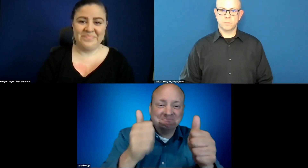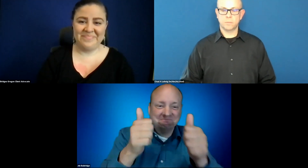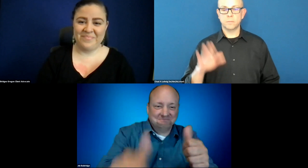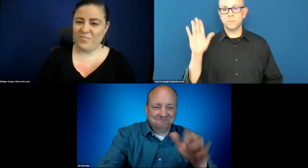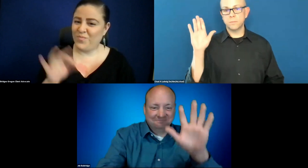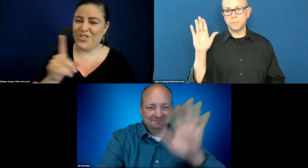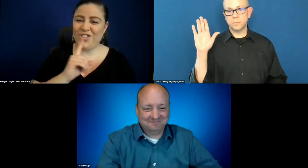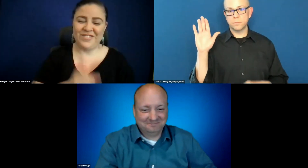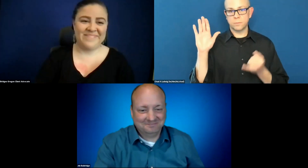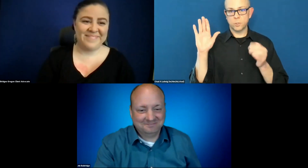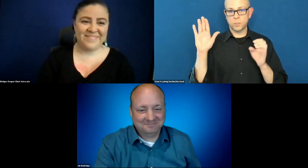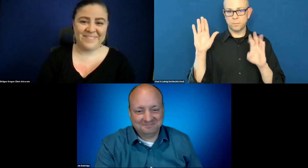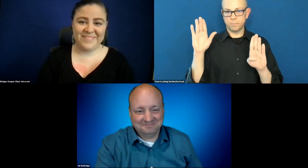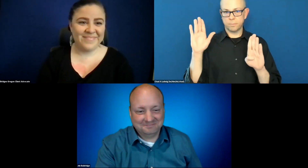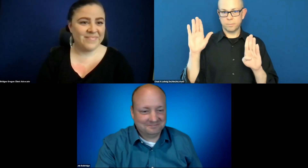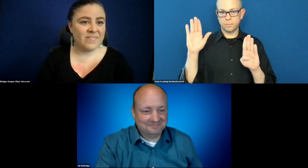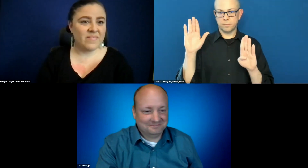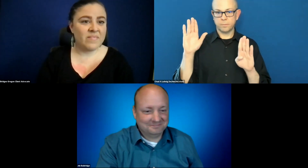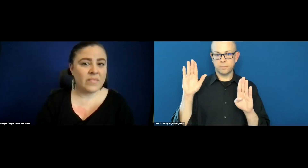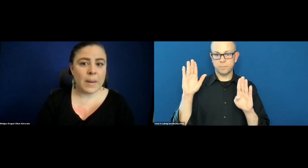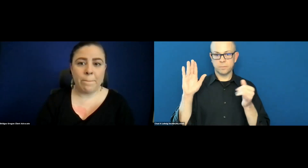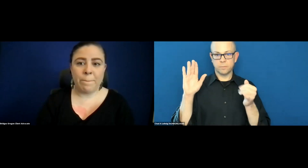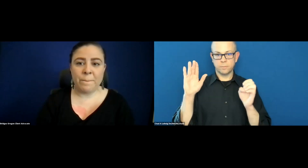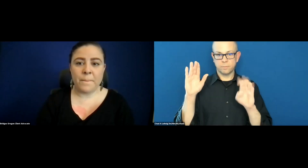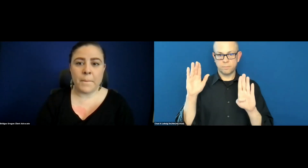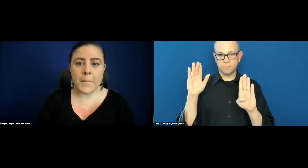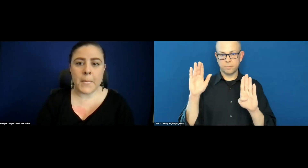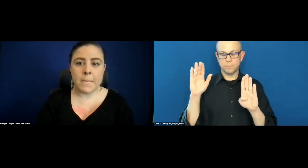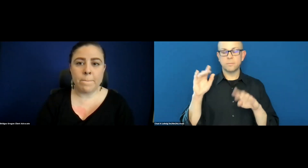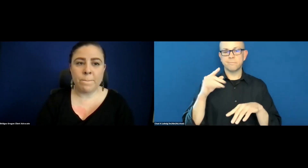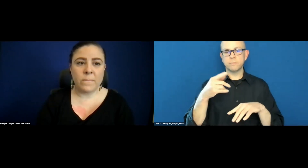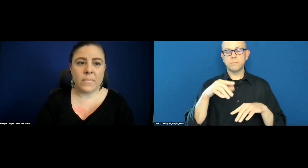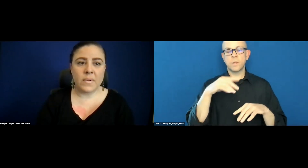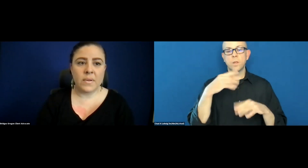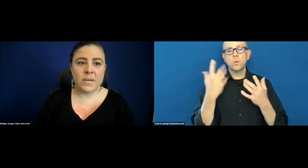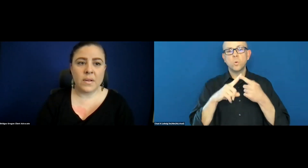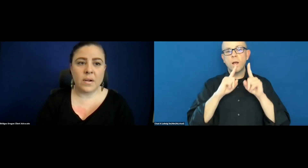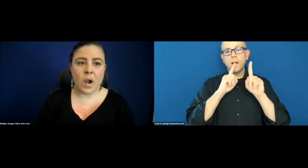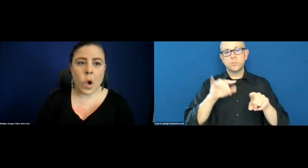we could do with that. Thank you so much. And Chad says, Jeb,